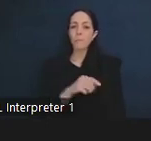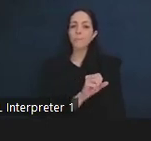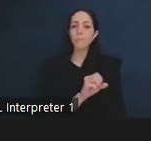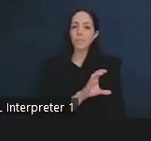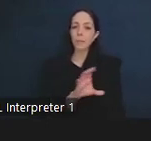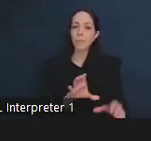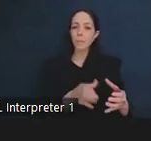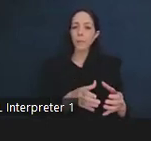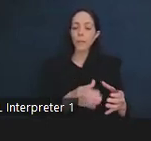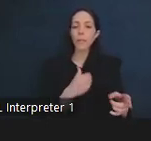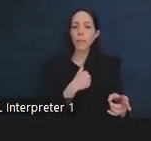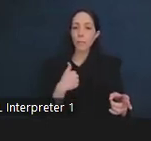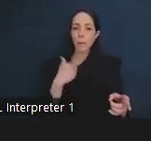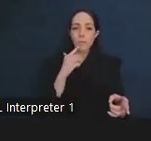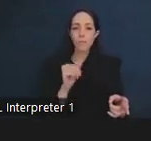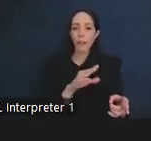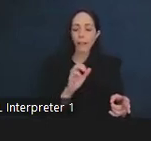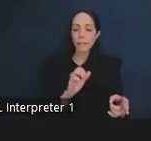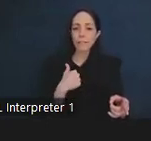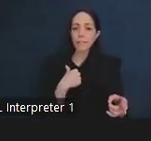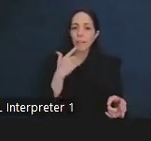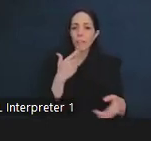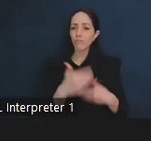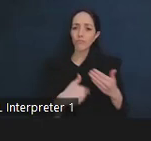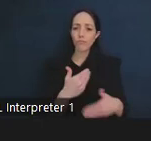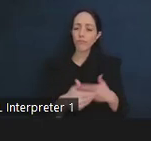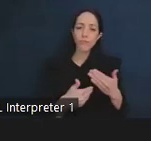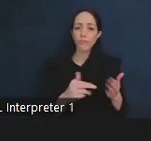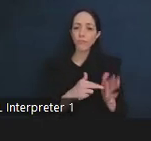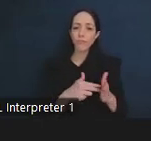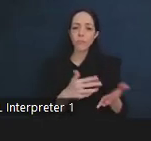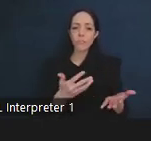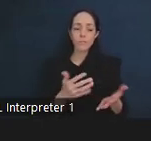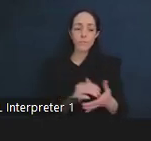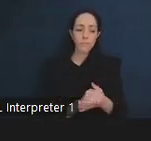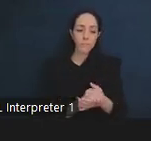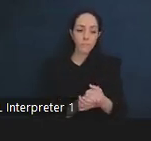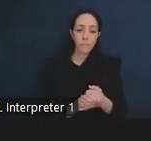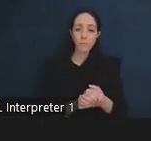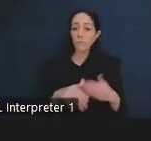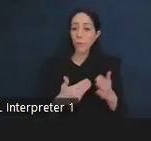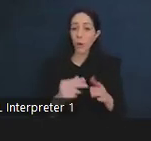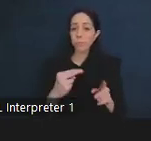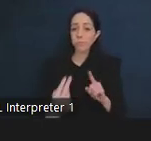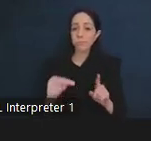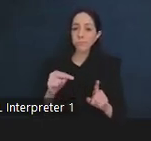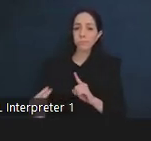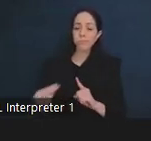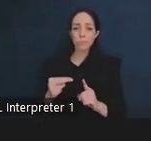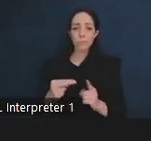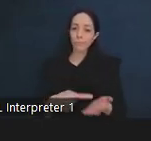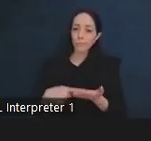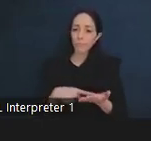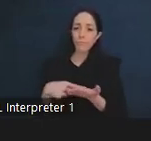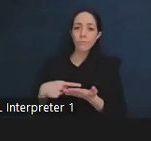ACE, I think what went really well was the incorporation of everybody's voice, including my own, in the